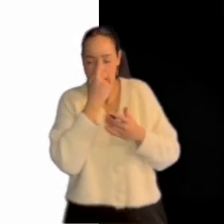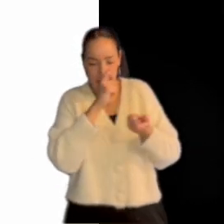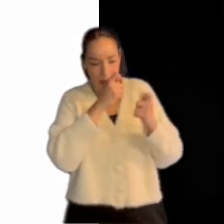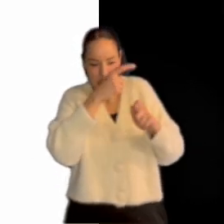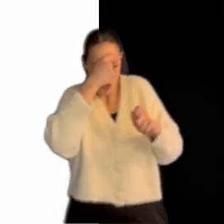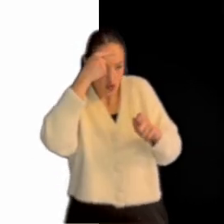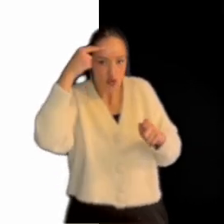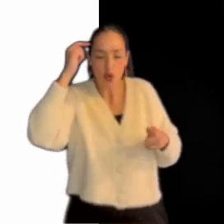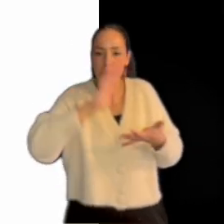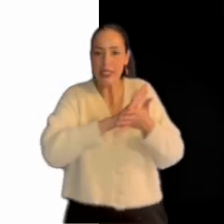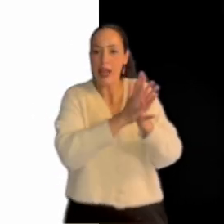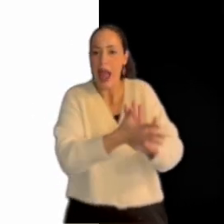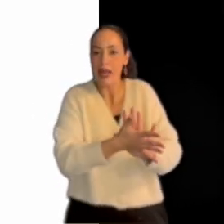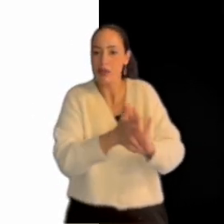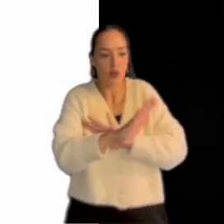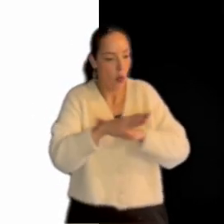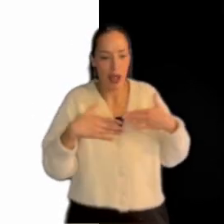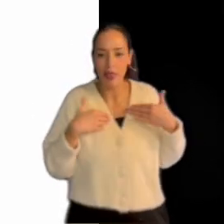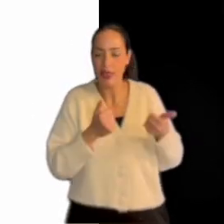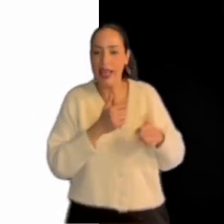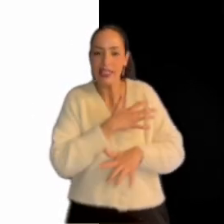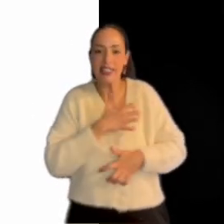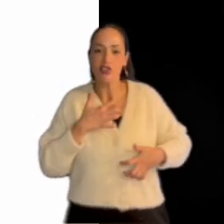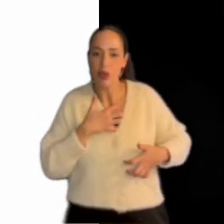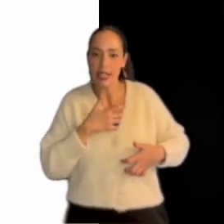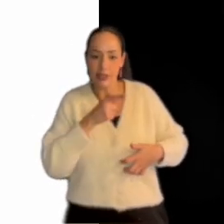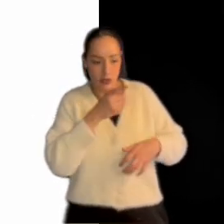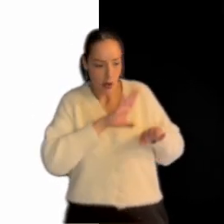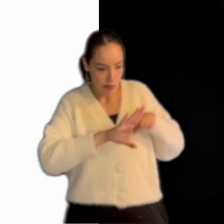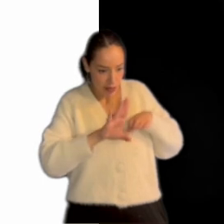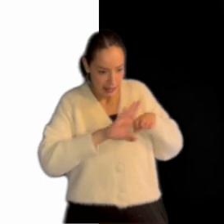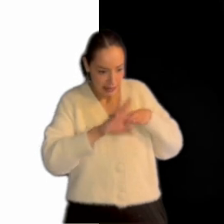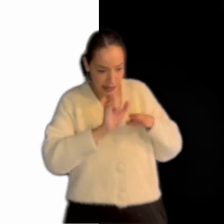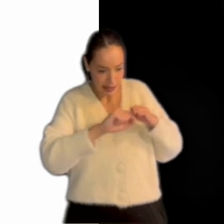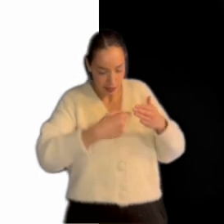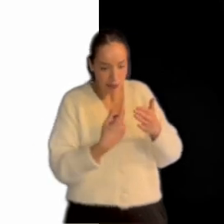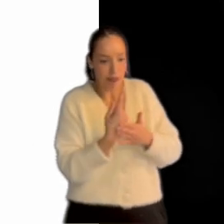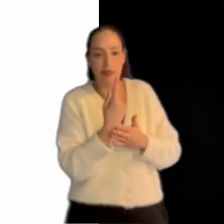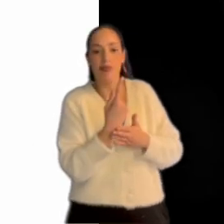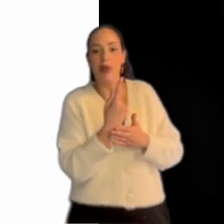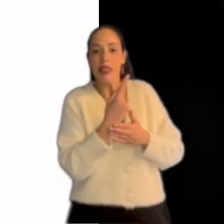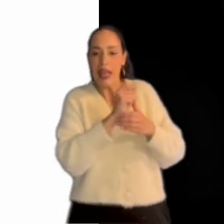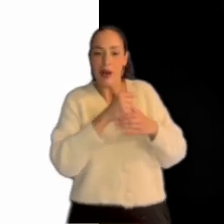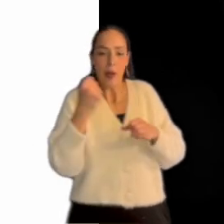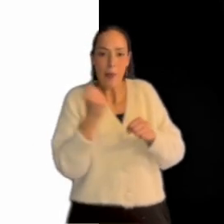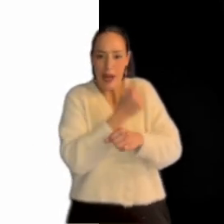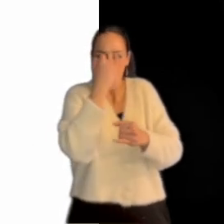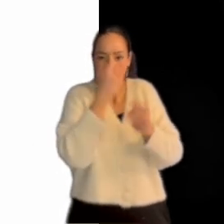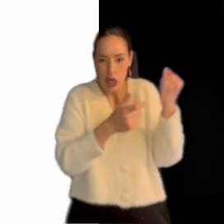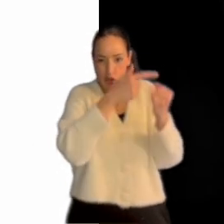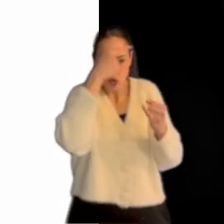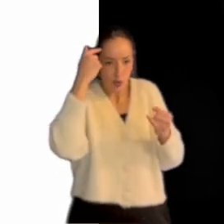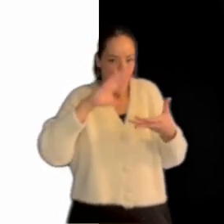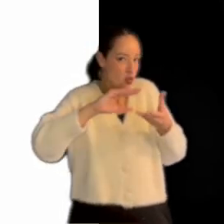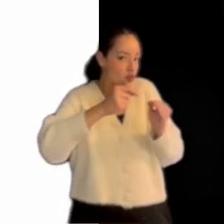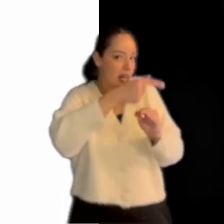result in practices that induce rather than reduce trauma, resulting in a trauma-driven culture.